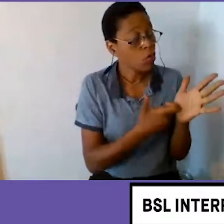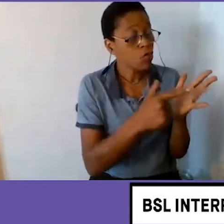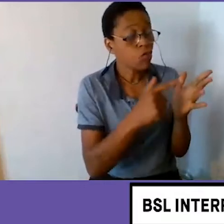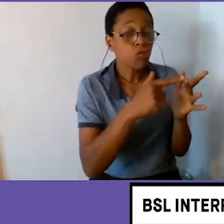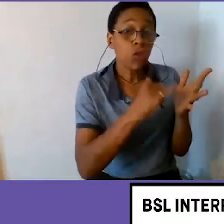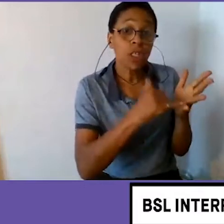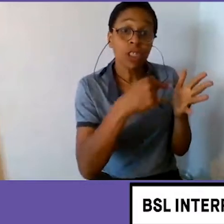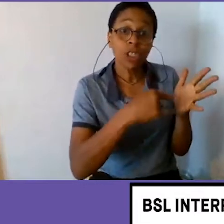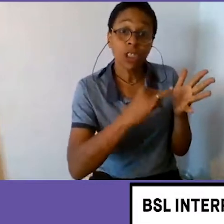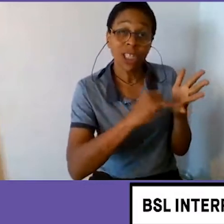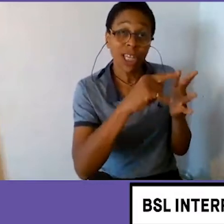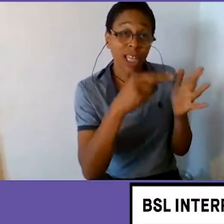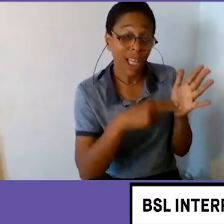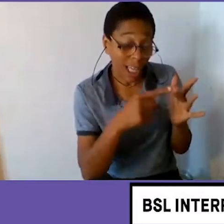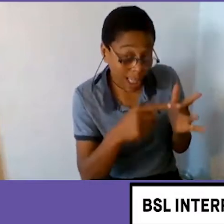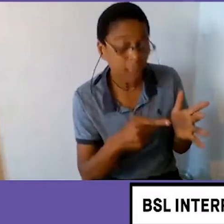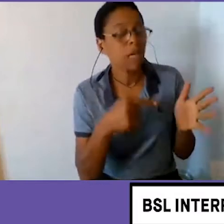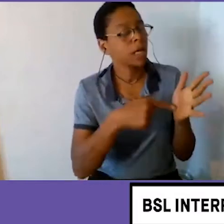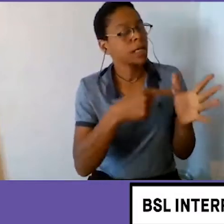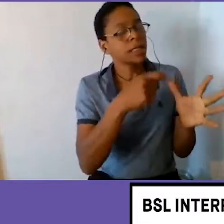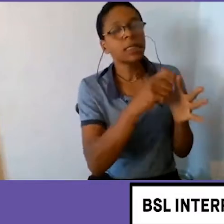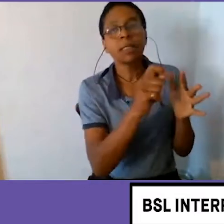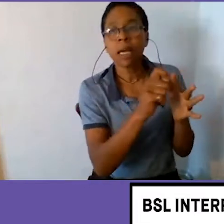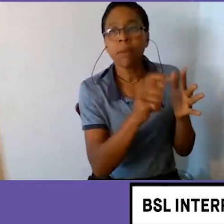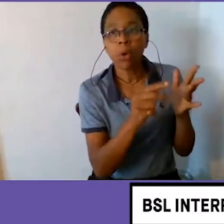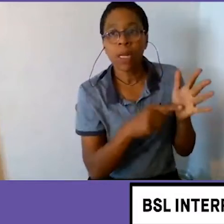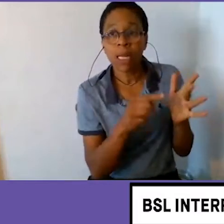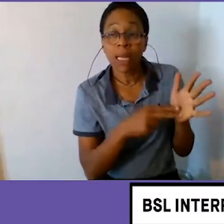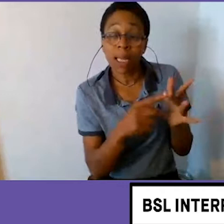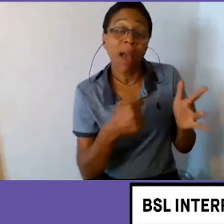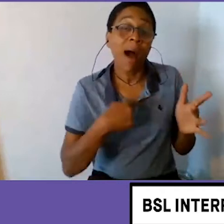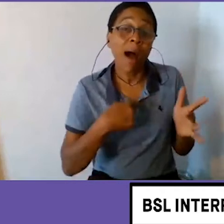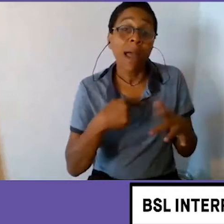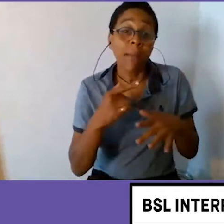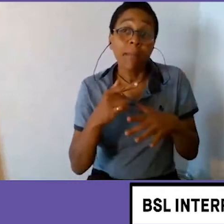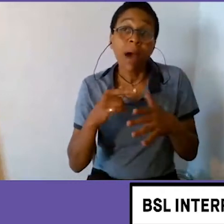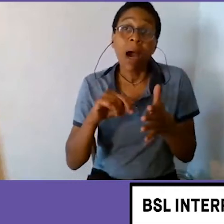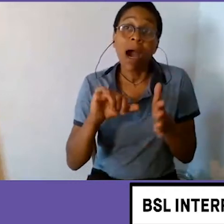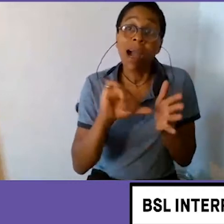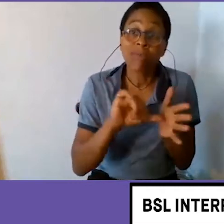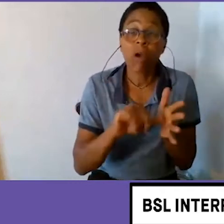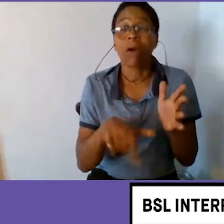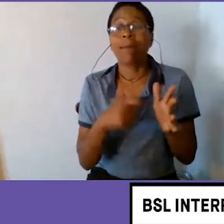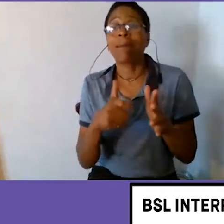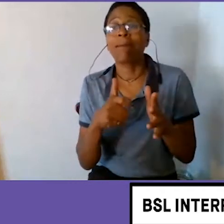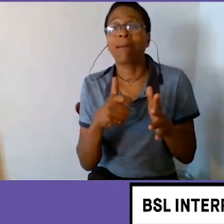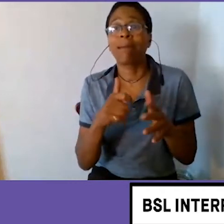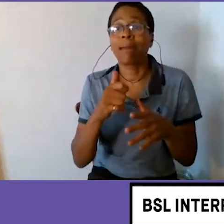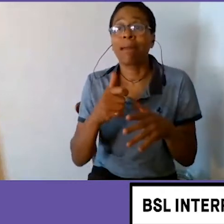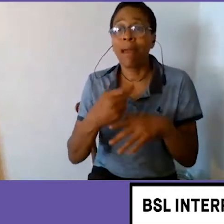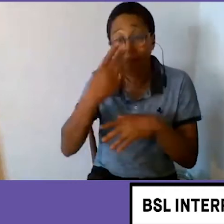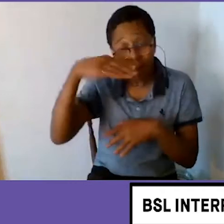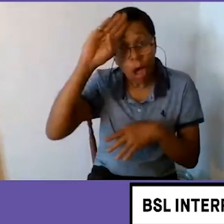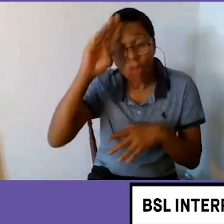I'm an Iraqi-Irish curator and writer. In 2018, I started Habibi Collective, which is a digital archive